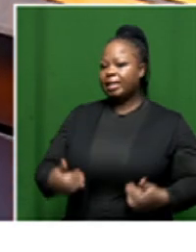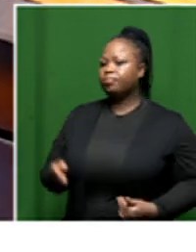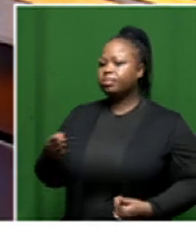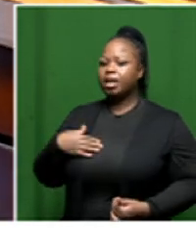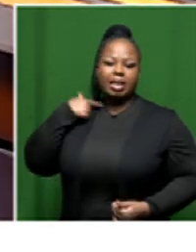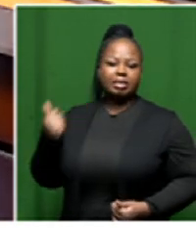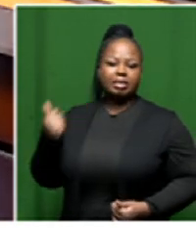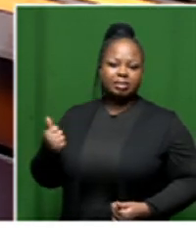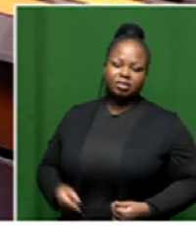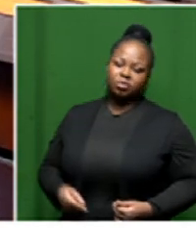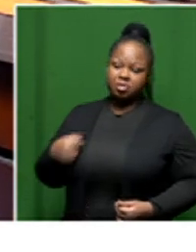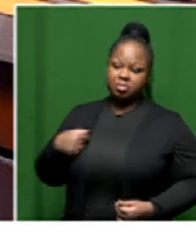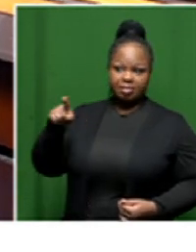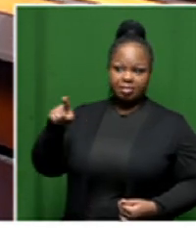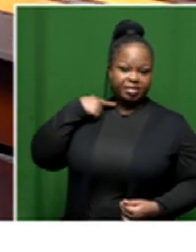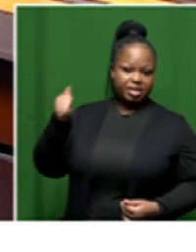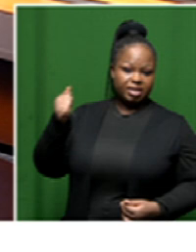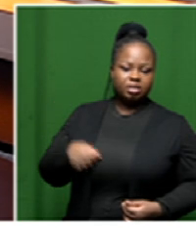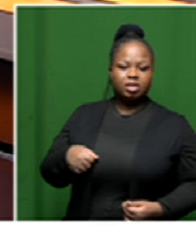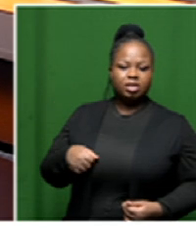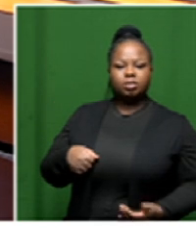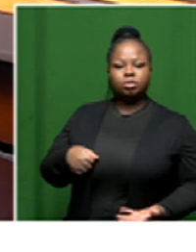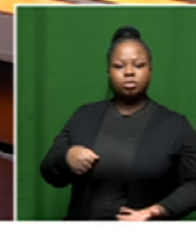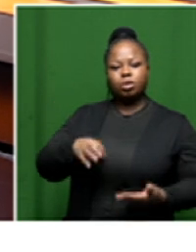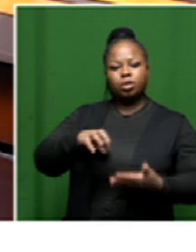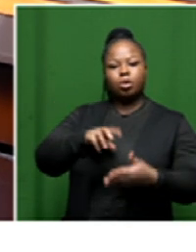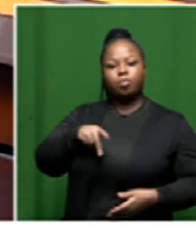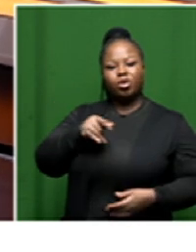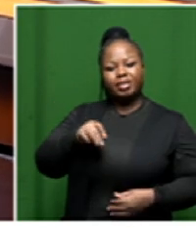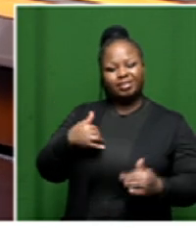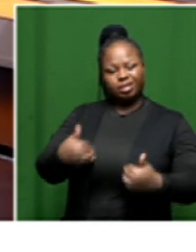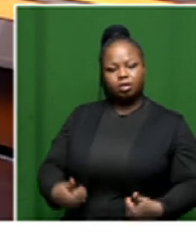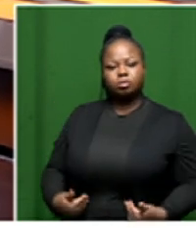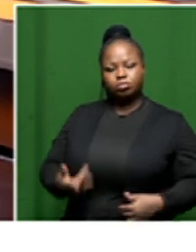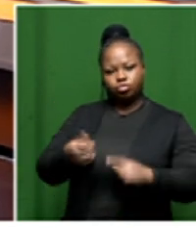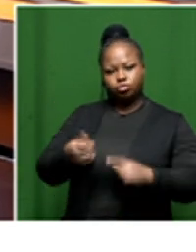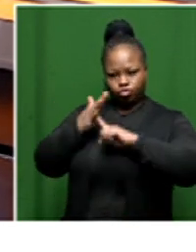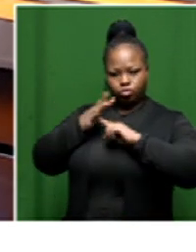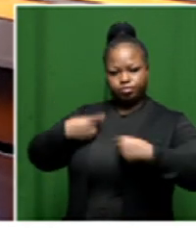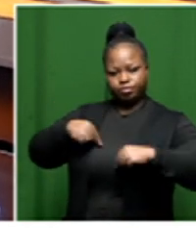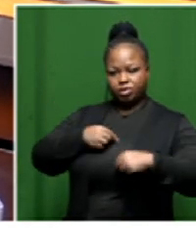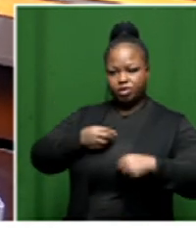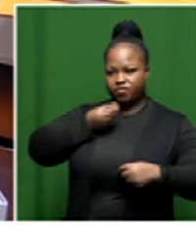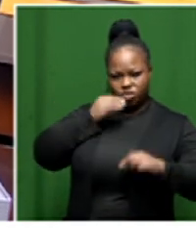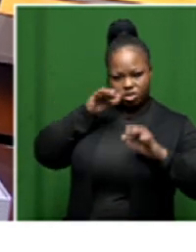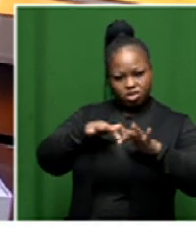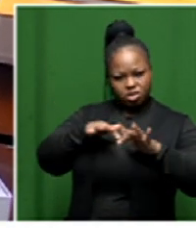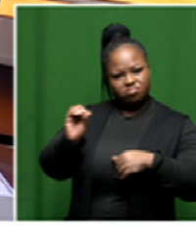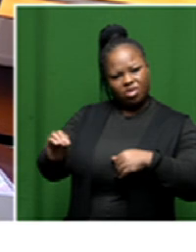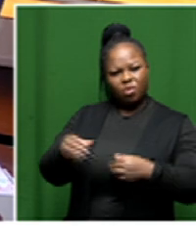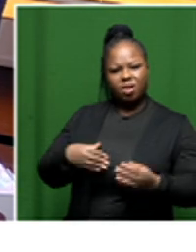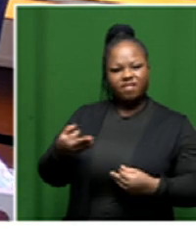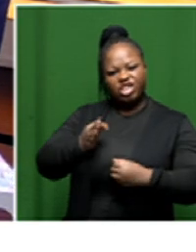And I think the Alexandra Poiki Sunday has actually put us out there, you know, to say there is seafood in